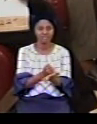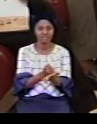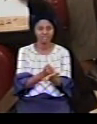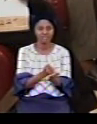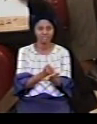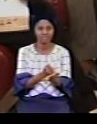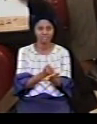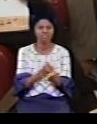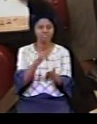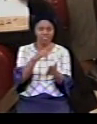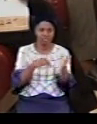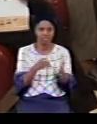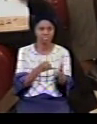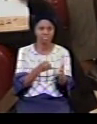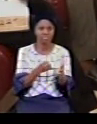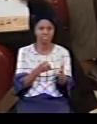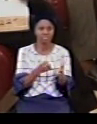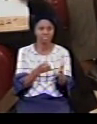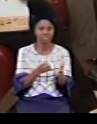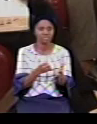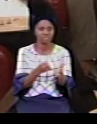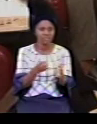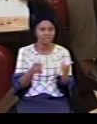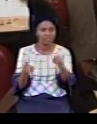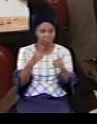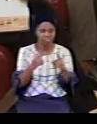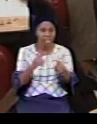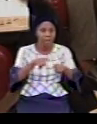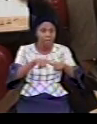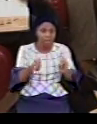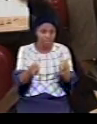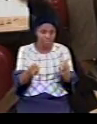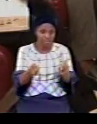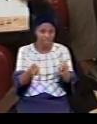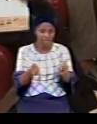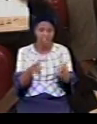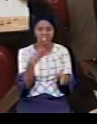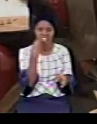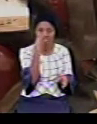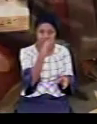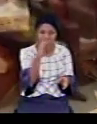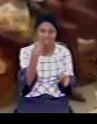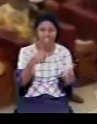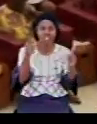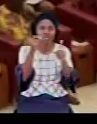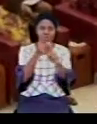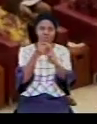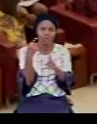Read it from that word, but. But